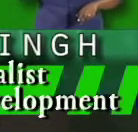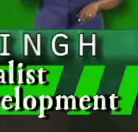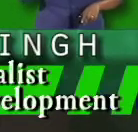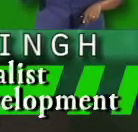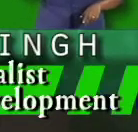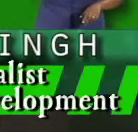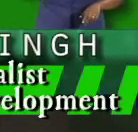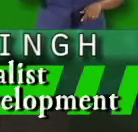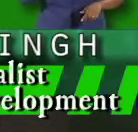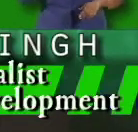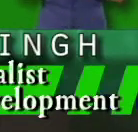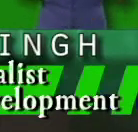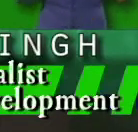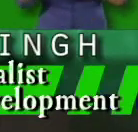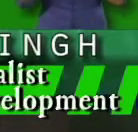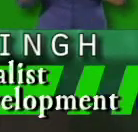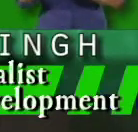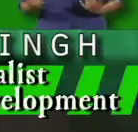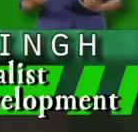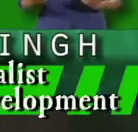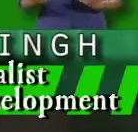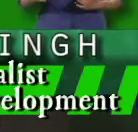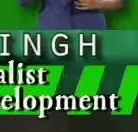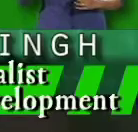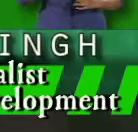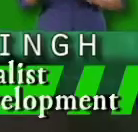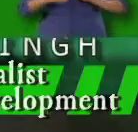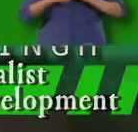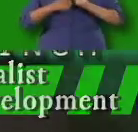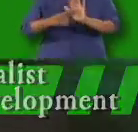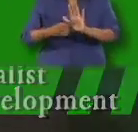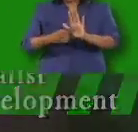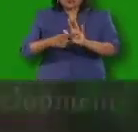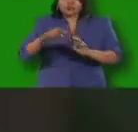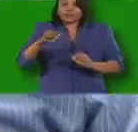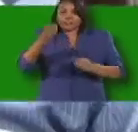to say it used to rain now. You have to tell them, you have to show them